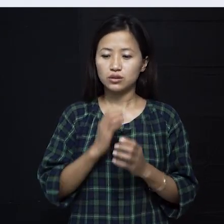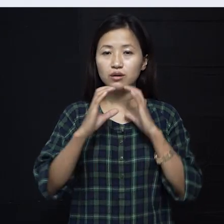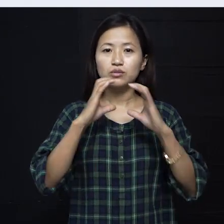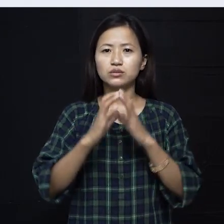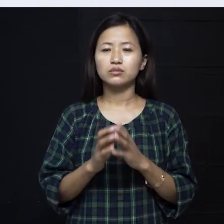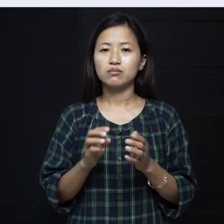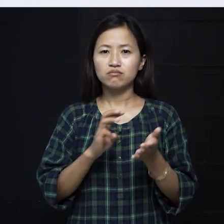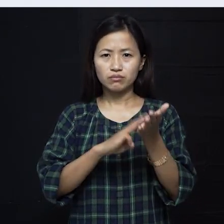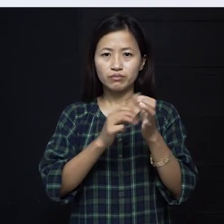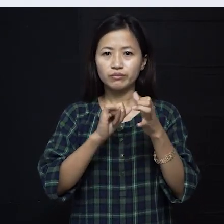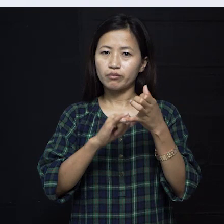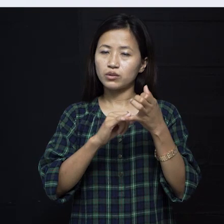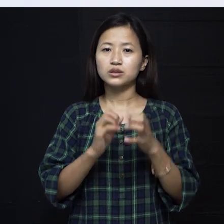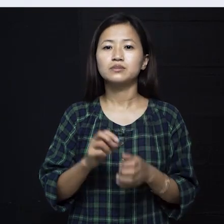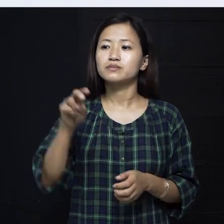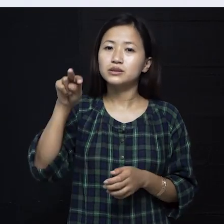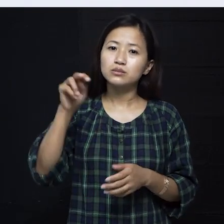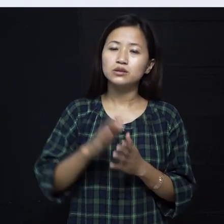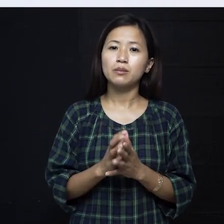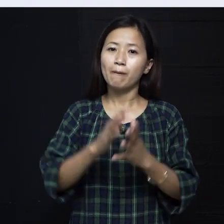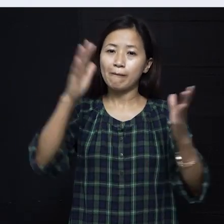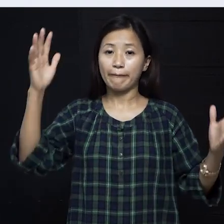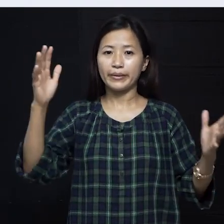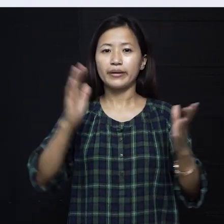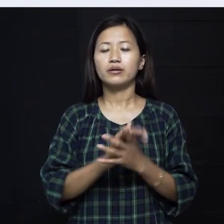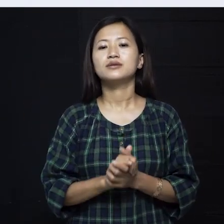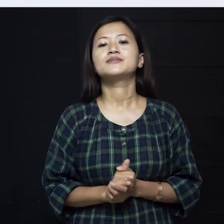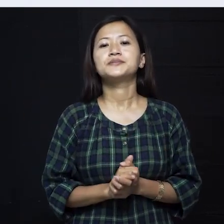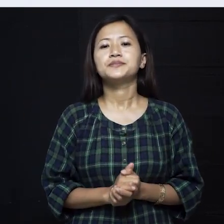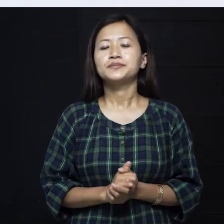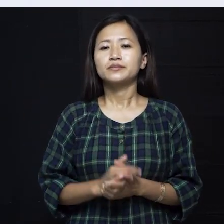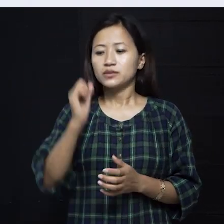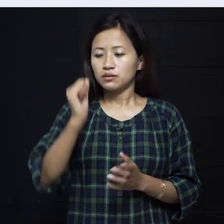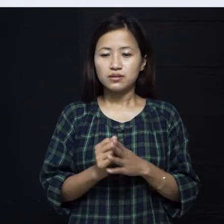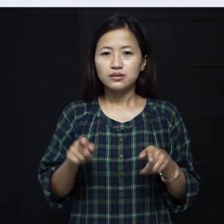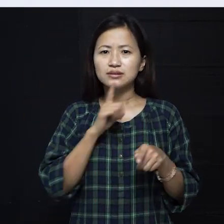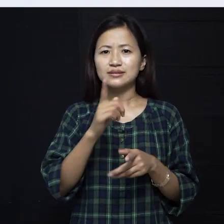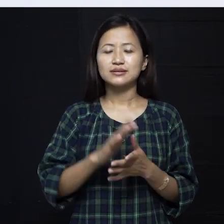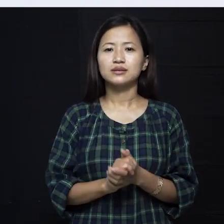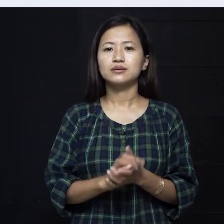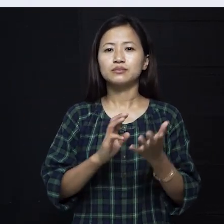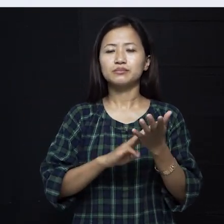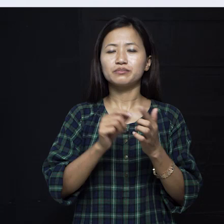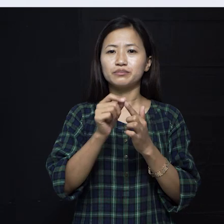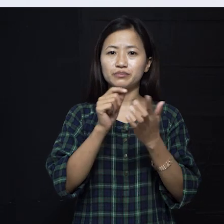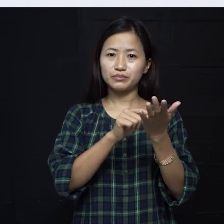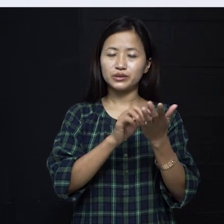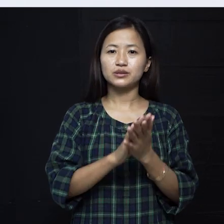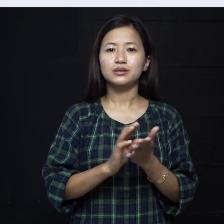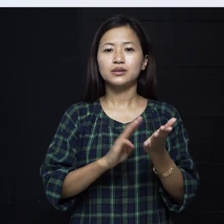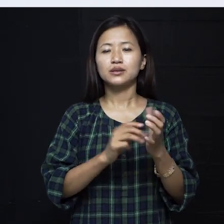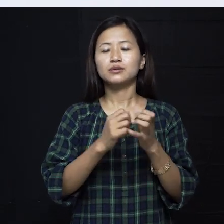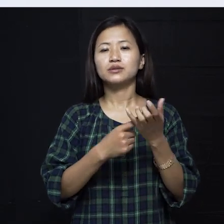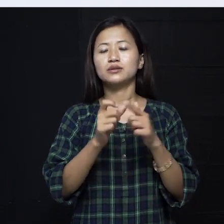it? So that is what we meant by mass communication, okay? So as I've said, print media means